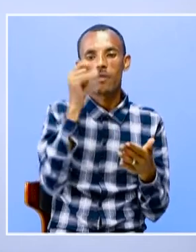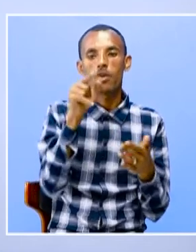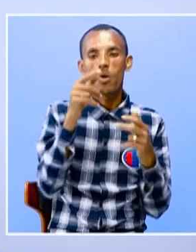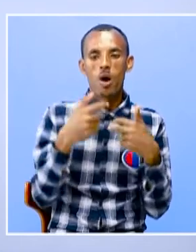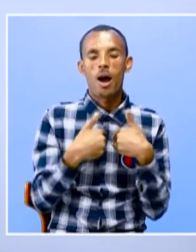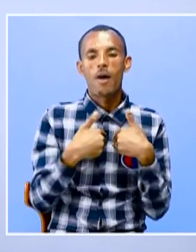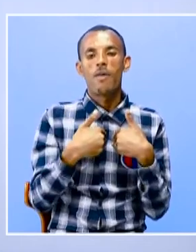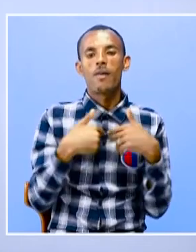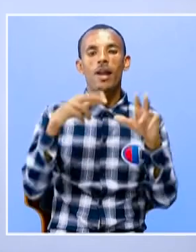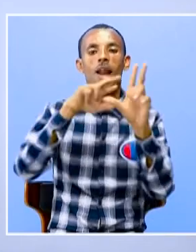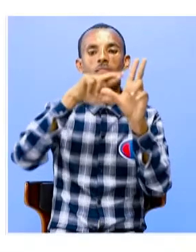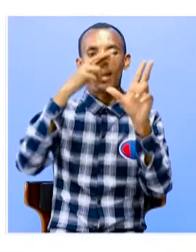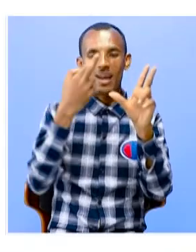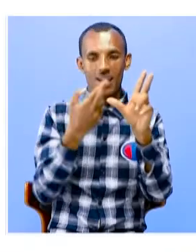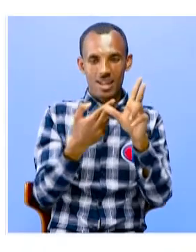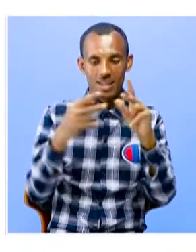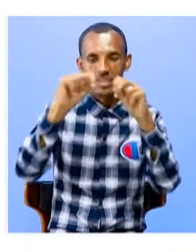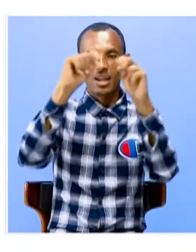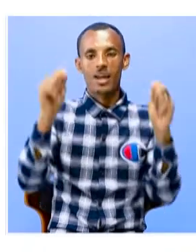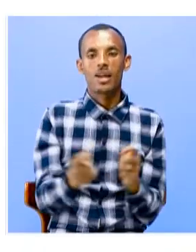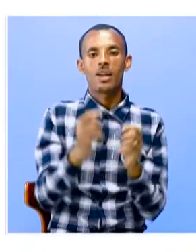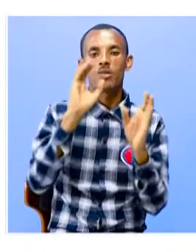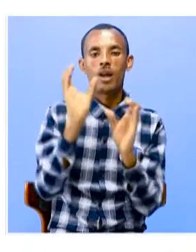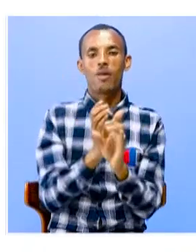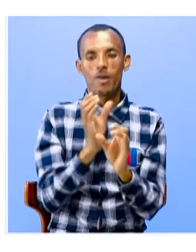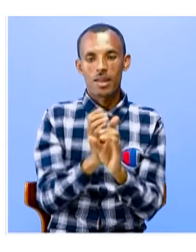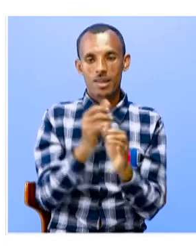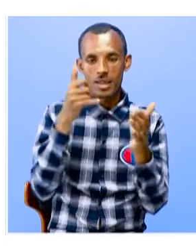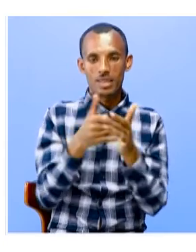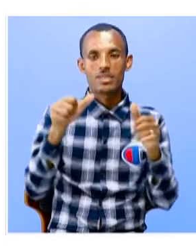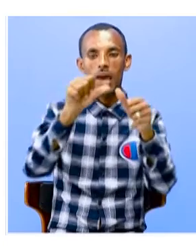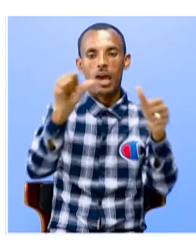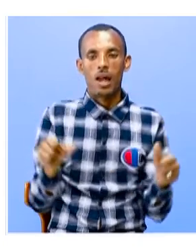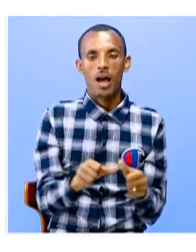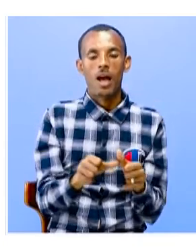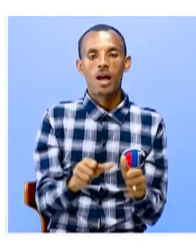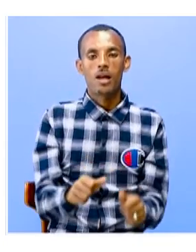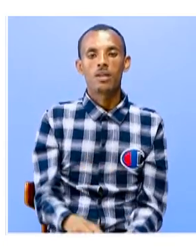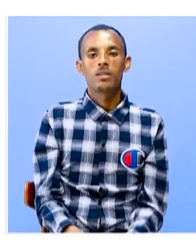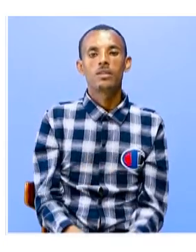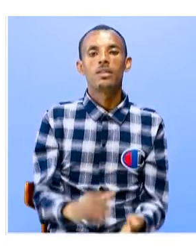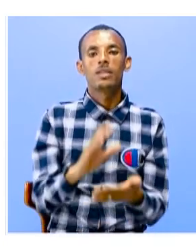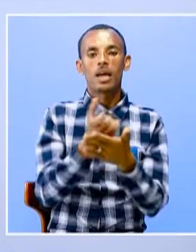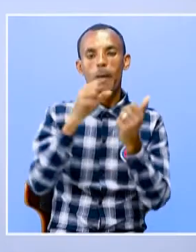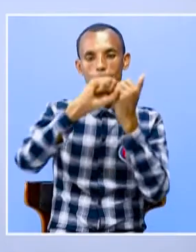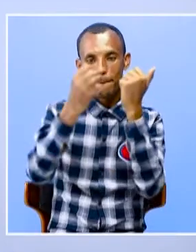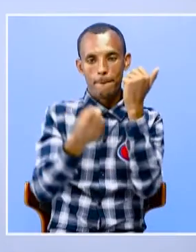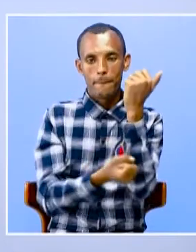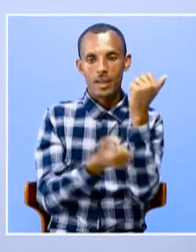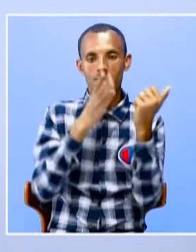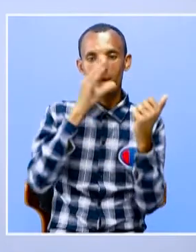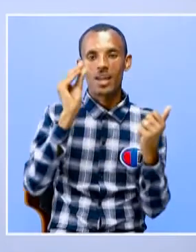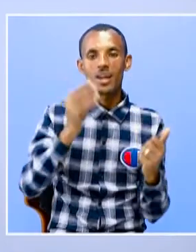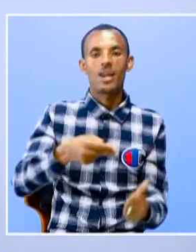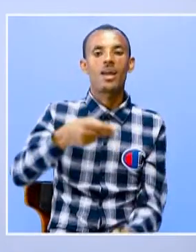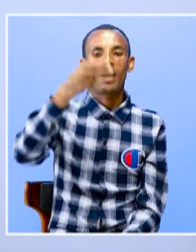a right angle triangle, to calculate its area, just take the base and height.